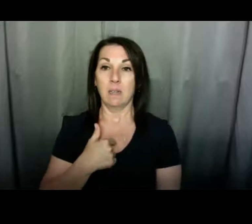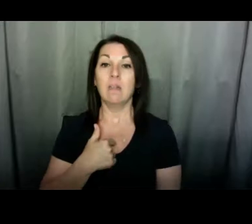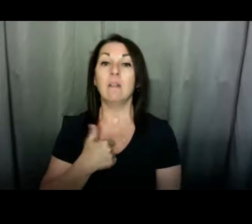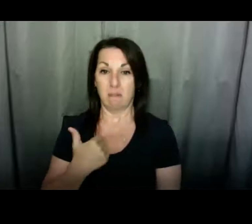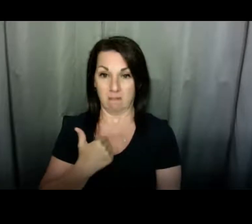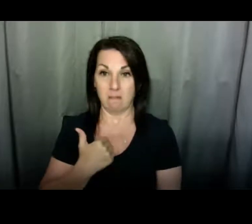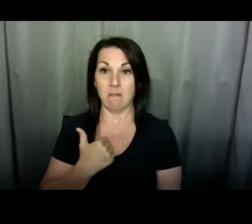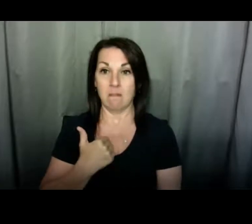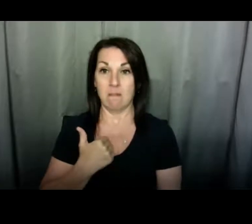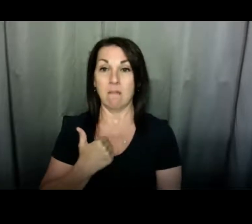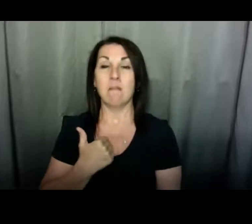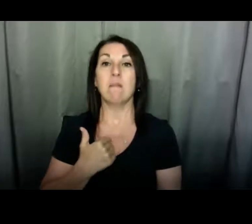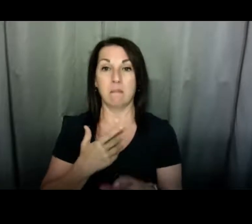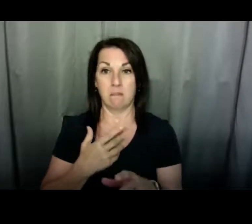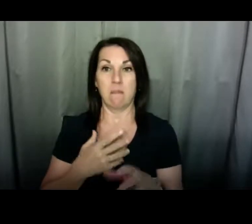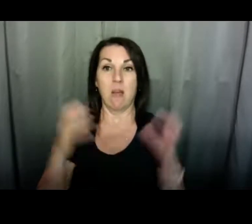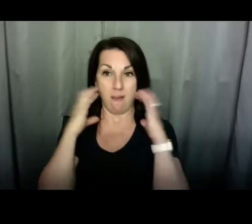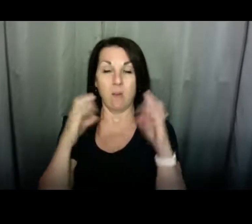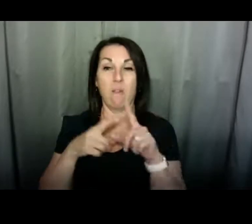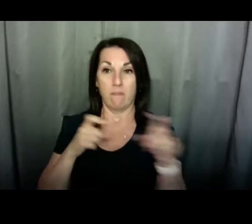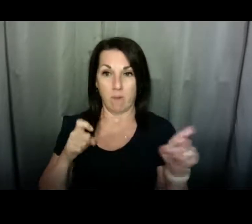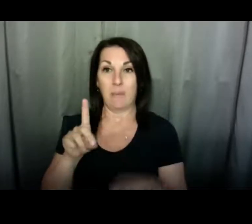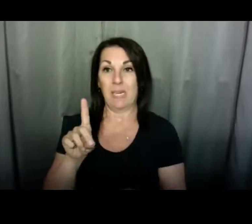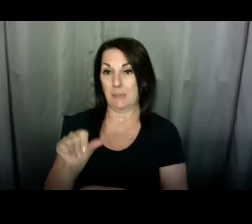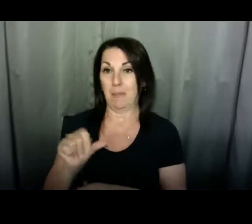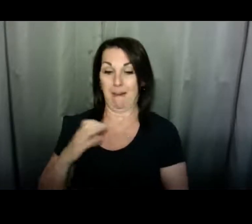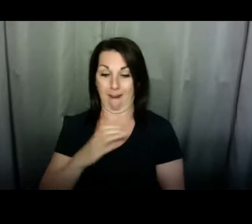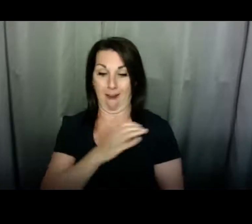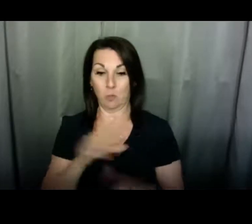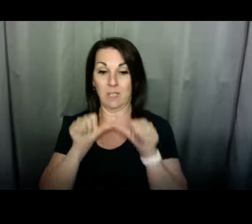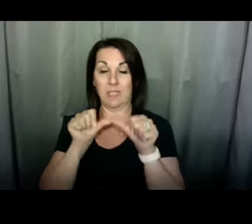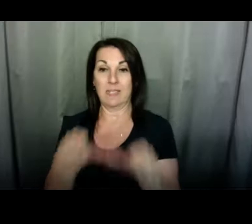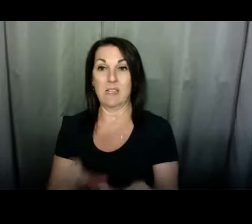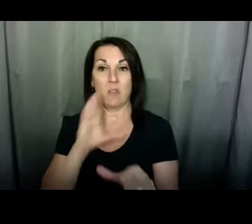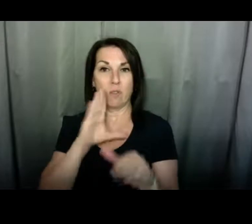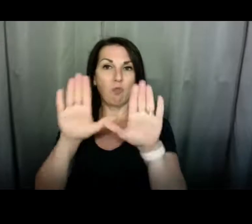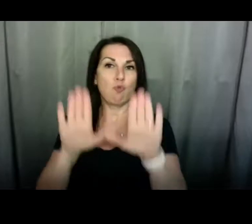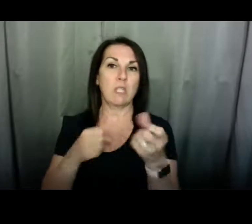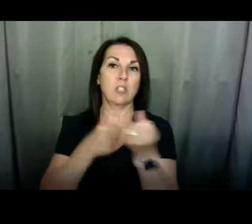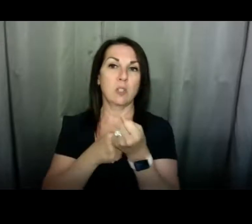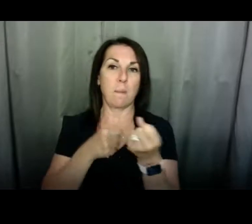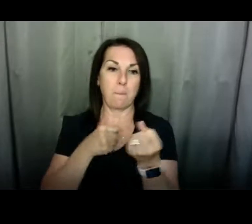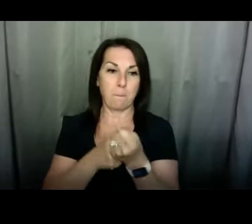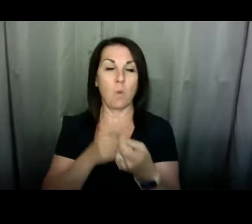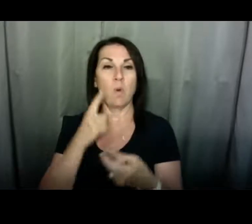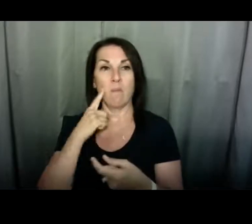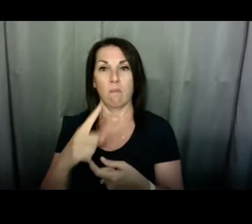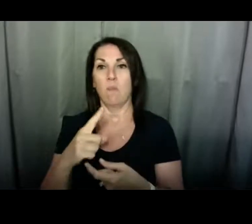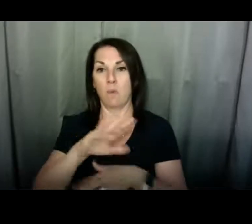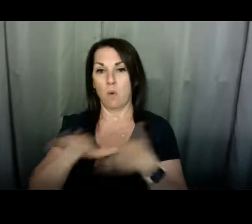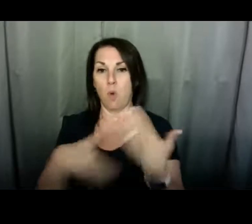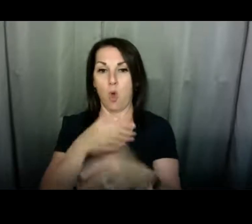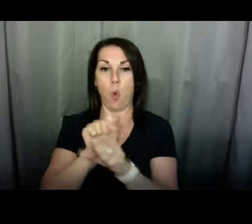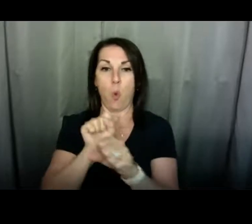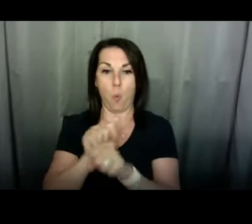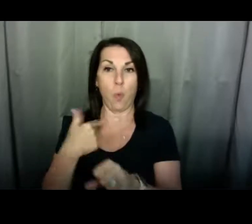Pennsylvania Developmental Disabilities Council. We continue to have their great support to do the work that we're trying to